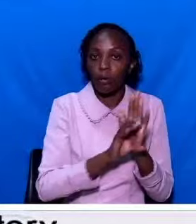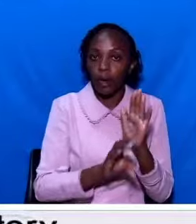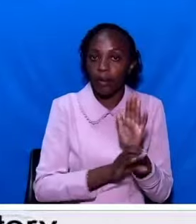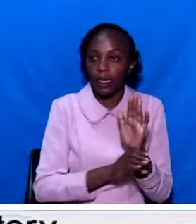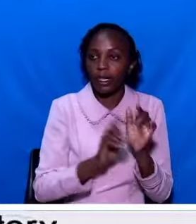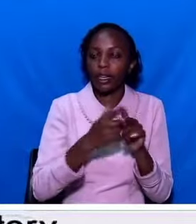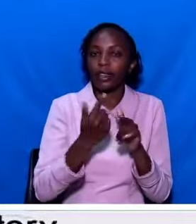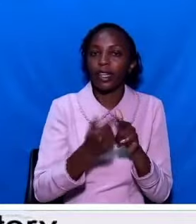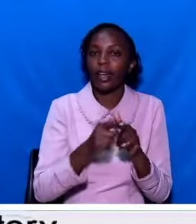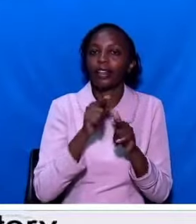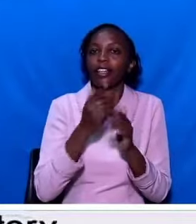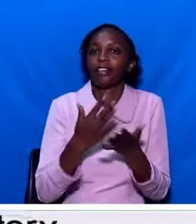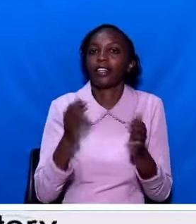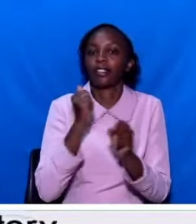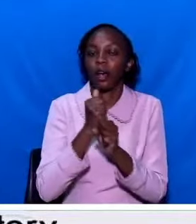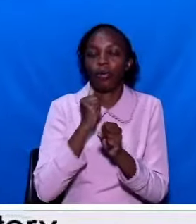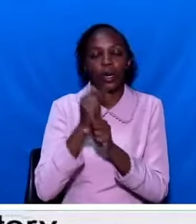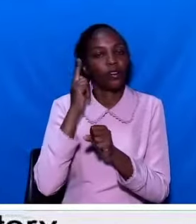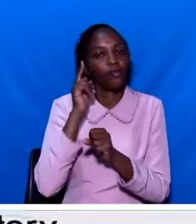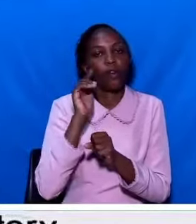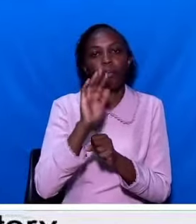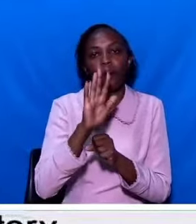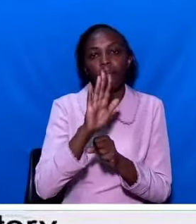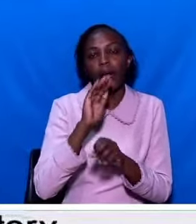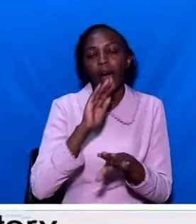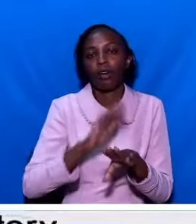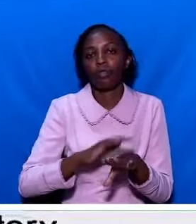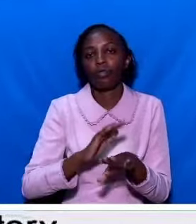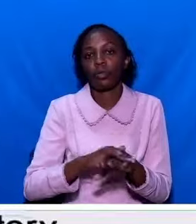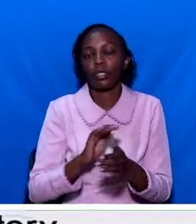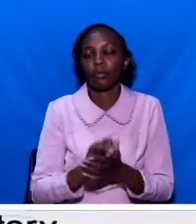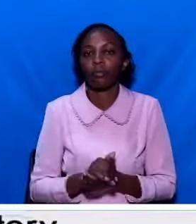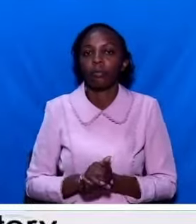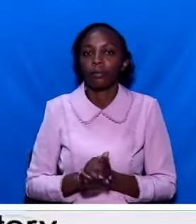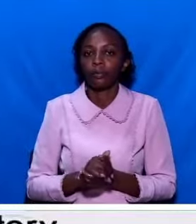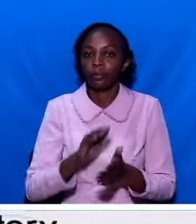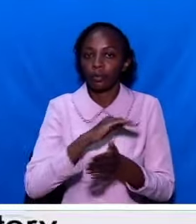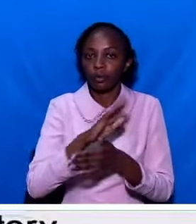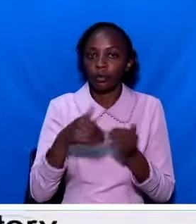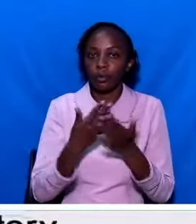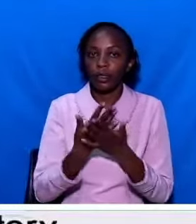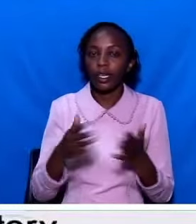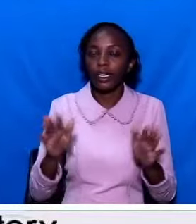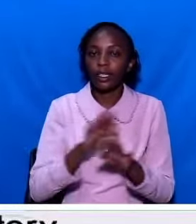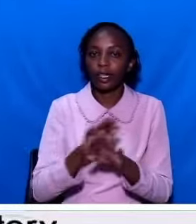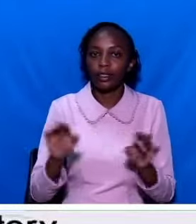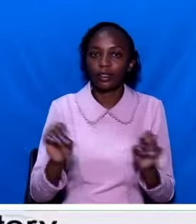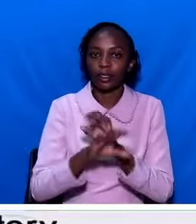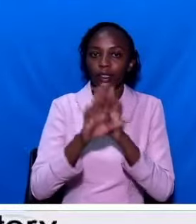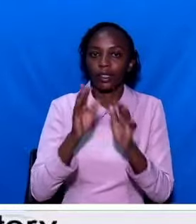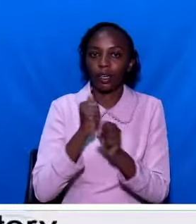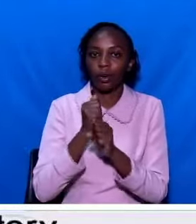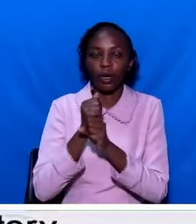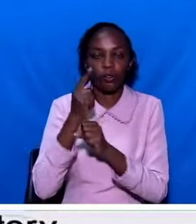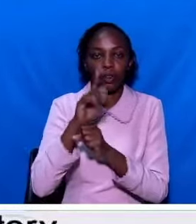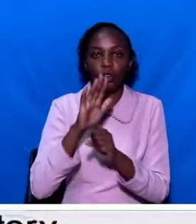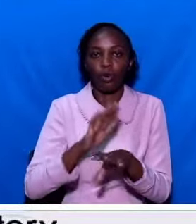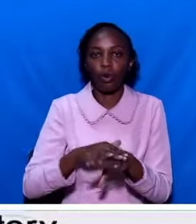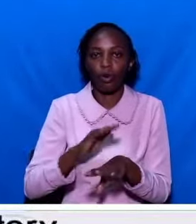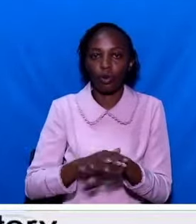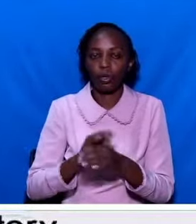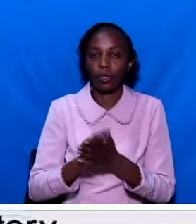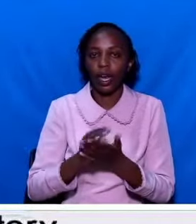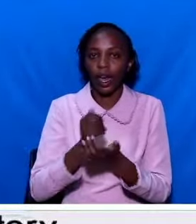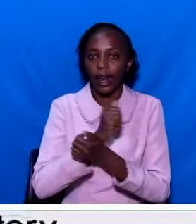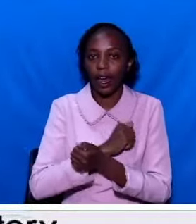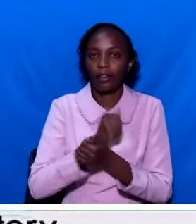then these things are working for your good. Hallelujah. All these uncertainties are working for your good. I like the story of Joseph from the